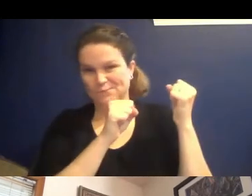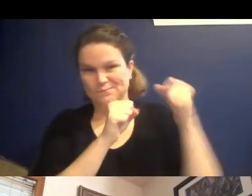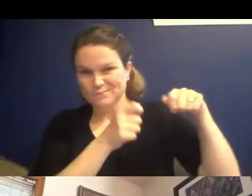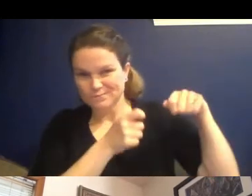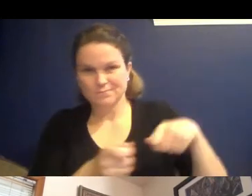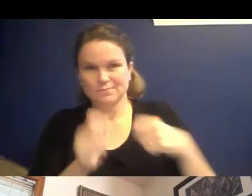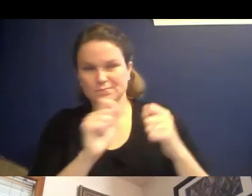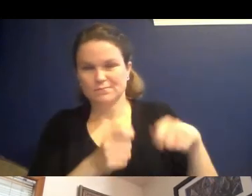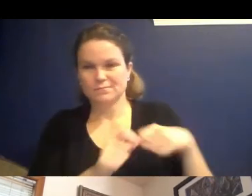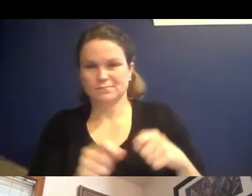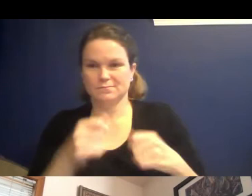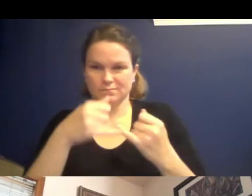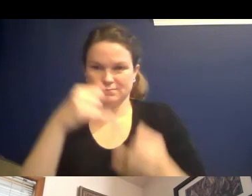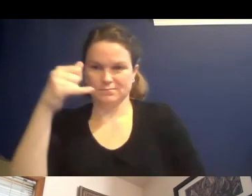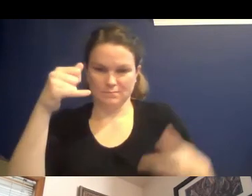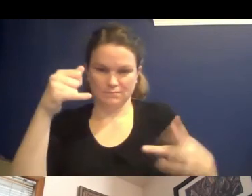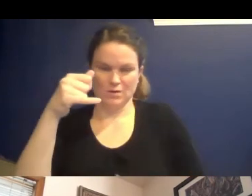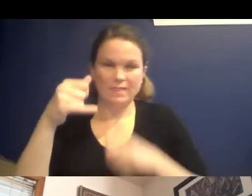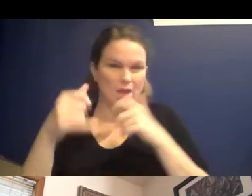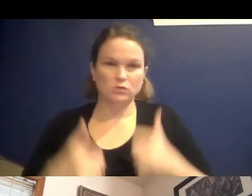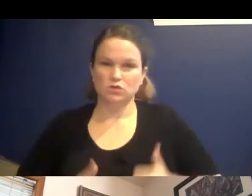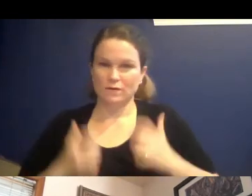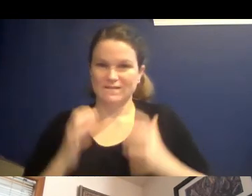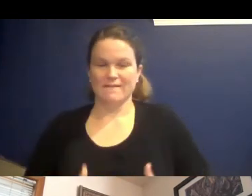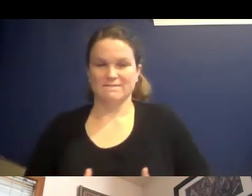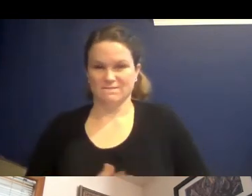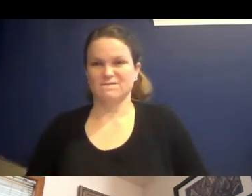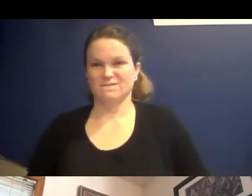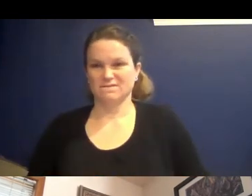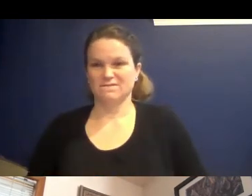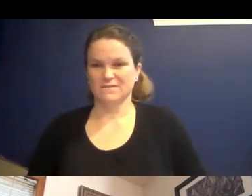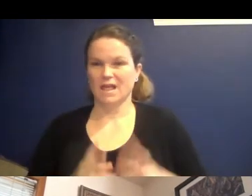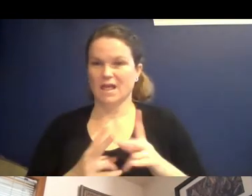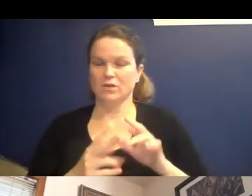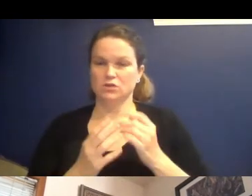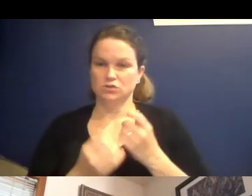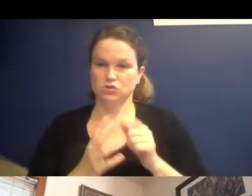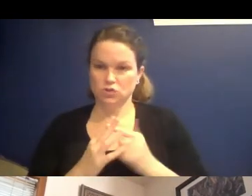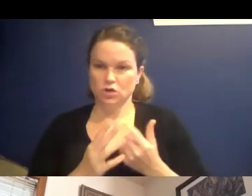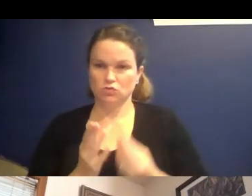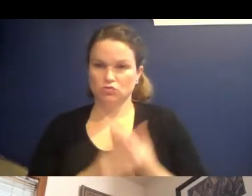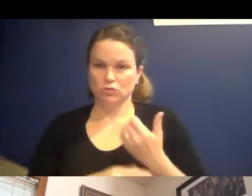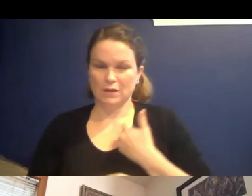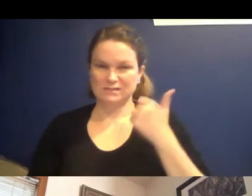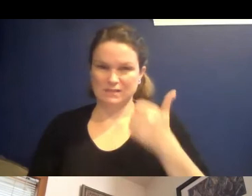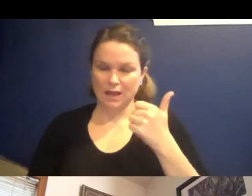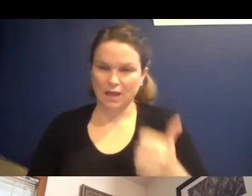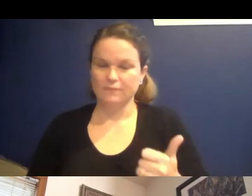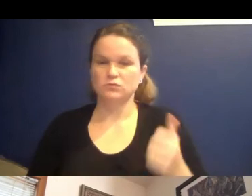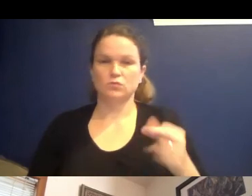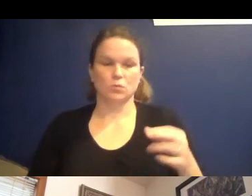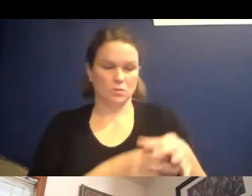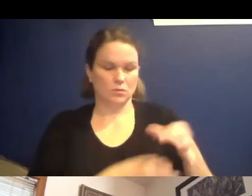and they don't survive. So that's why we either start our own or buy plugs or dig